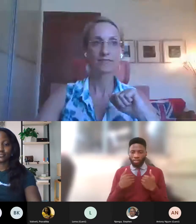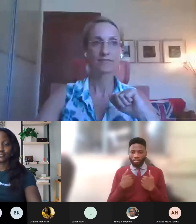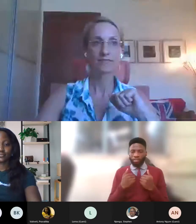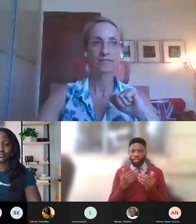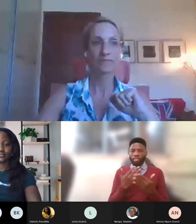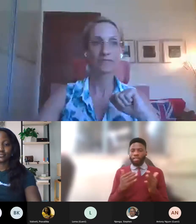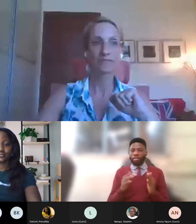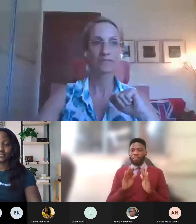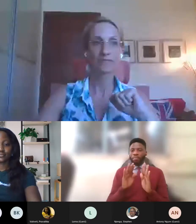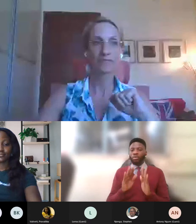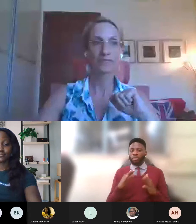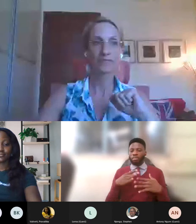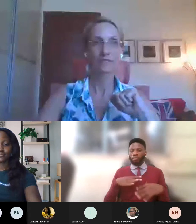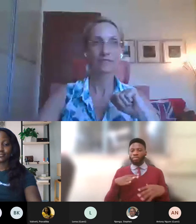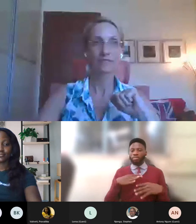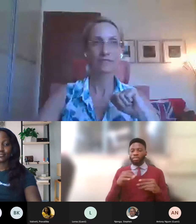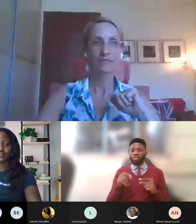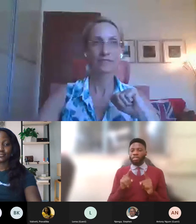the future